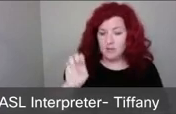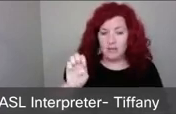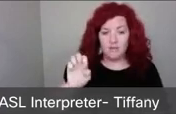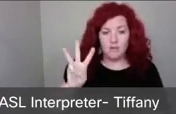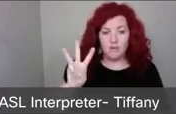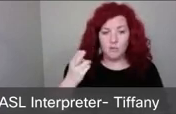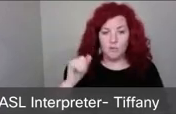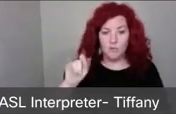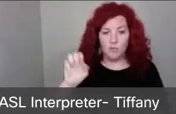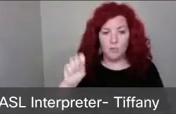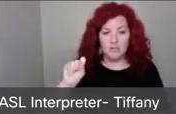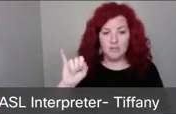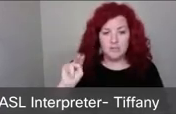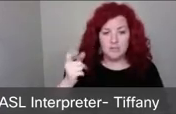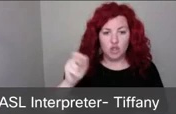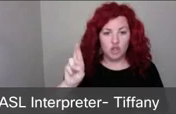Councilman from